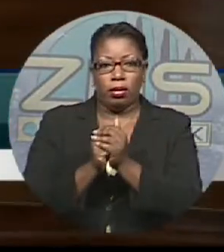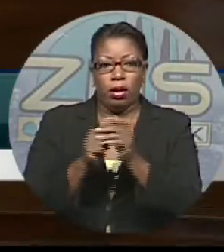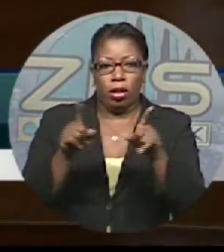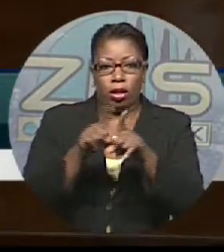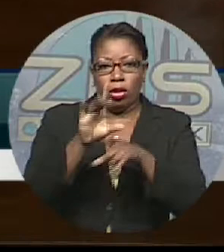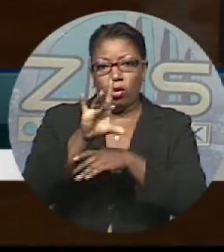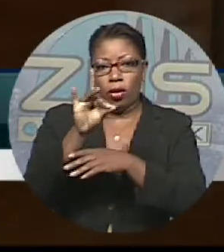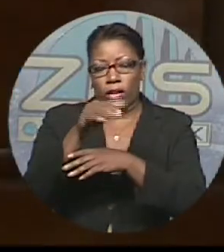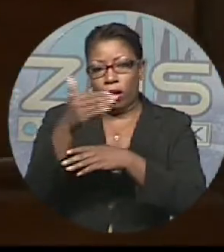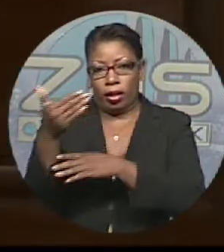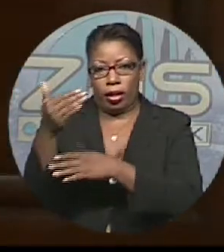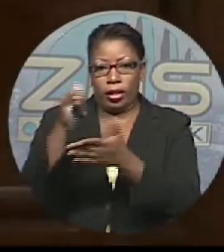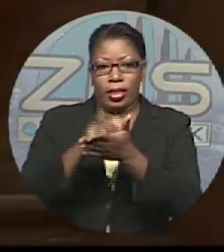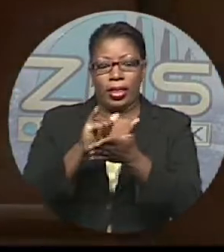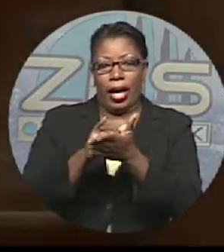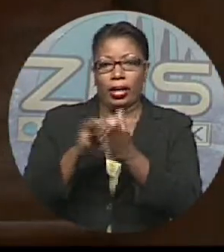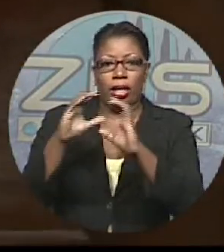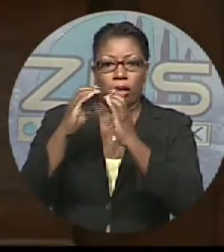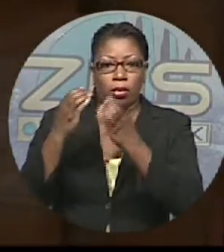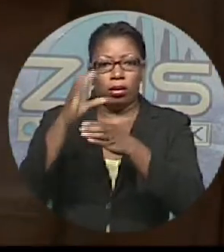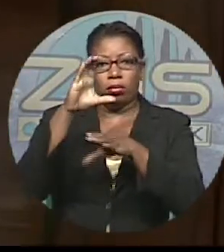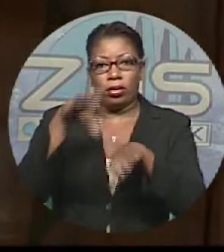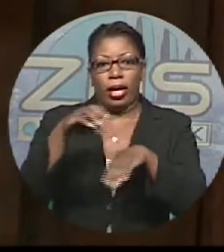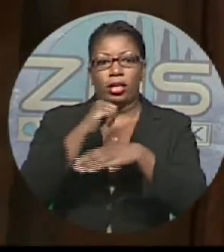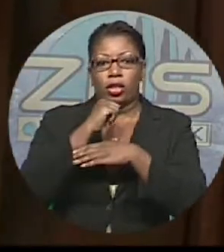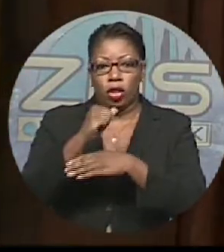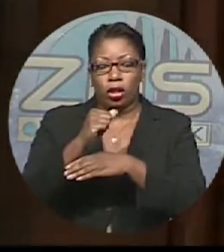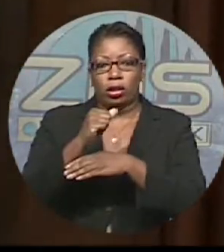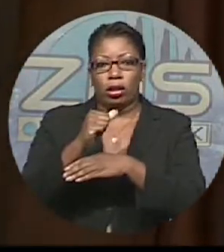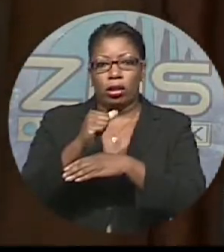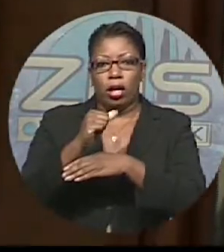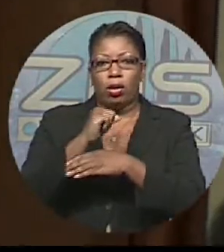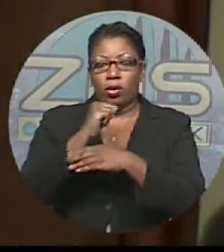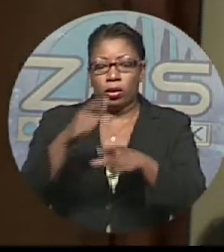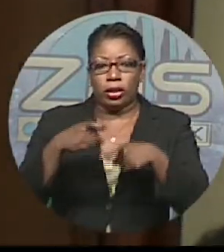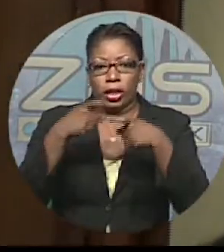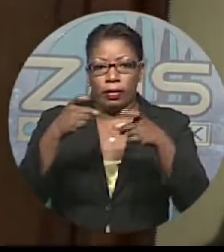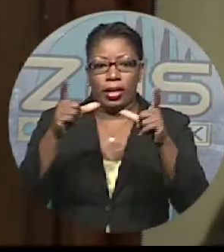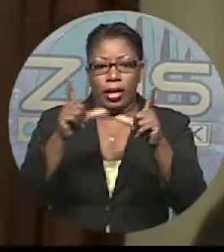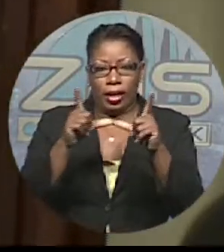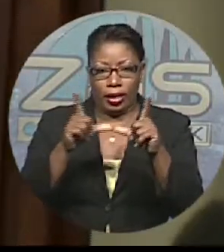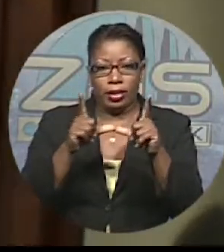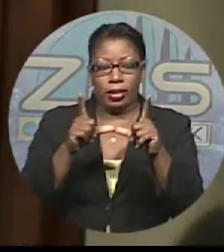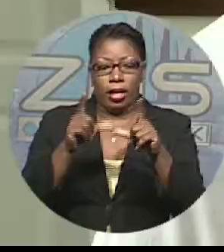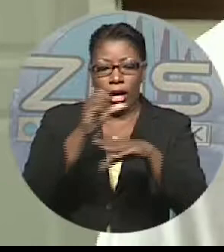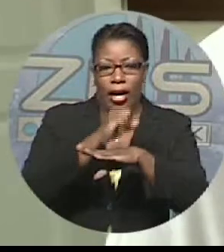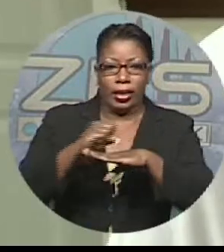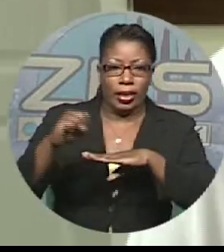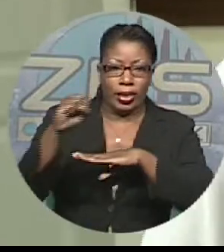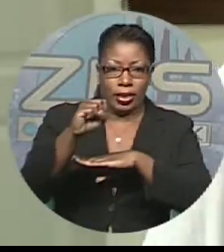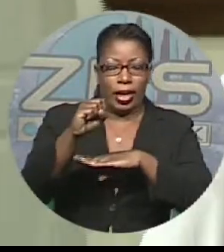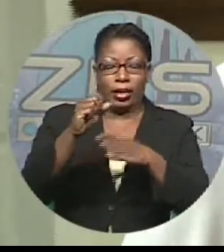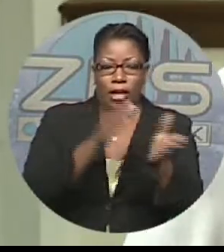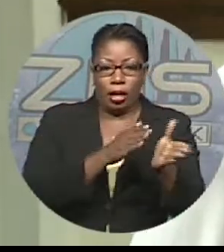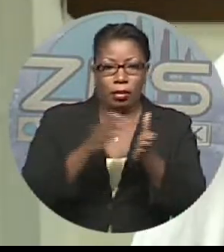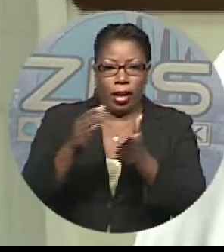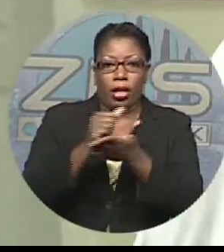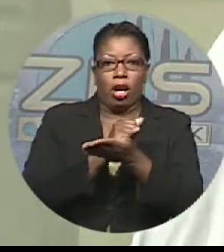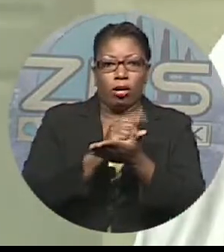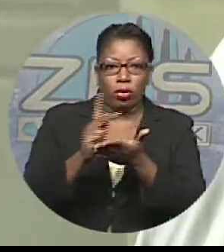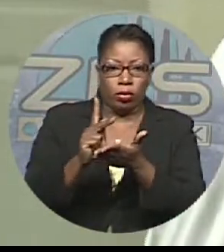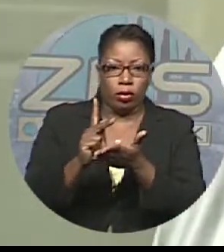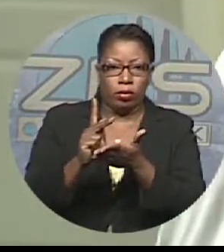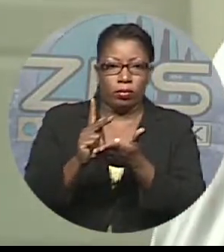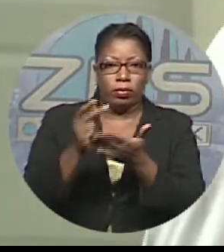other things, that the company had not and could not have been granted a premises license and site plan approval. Duncombe spoke with